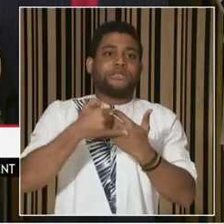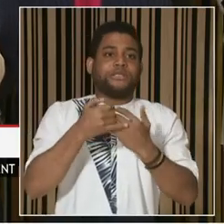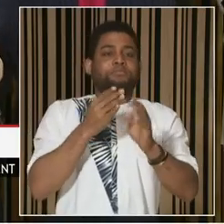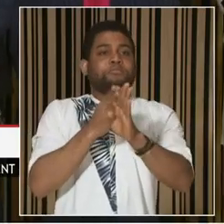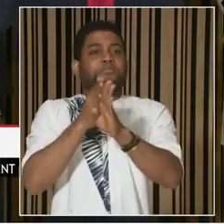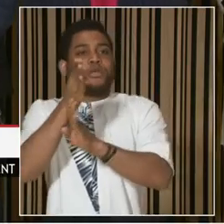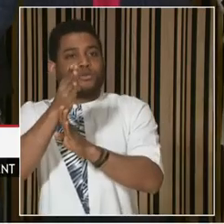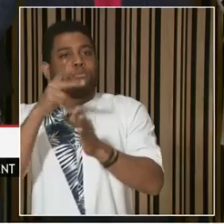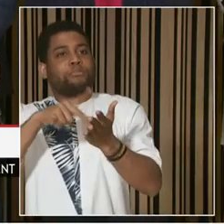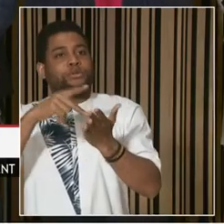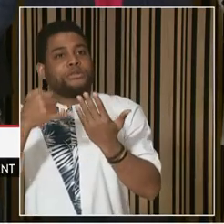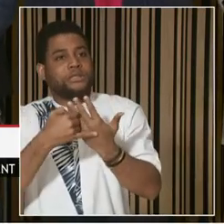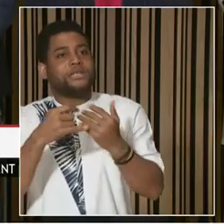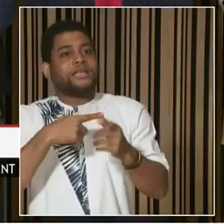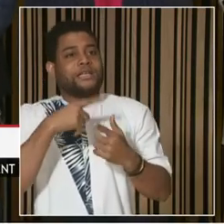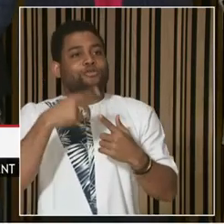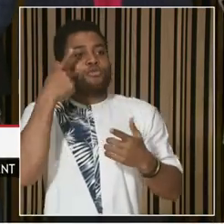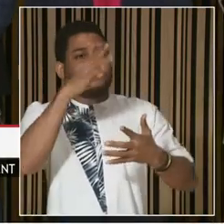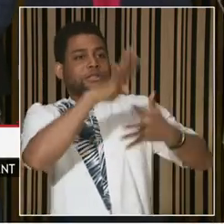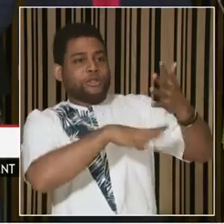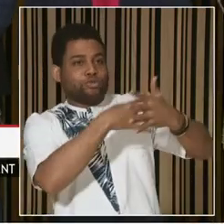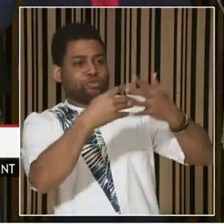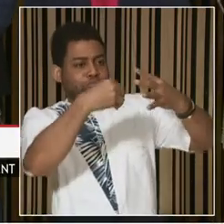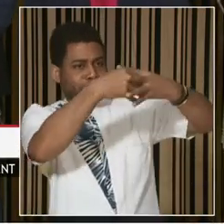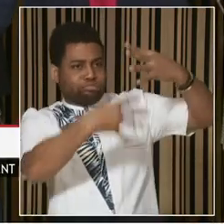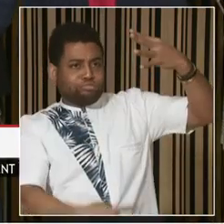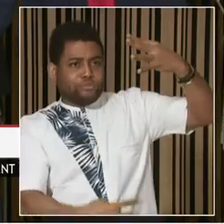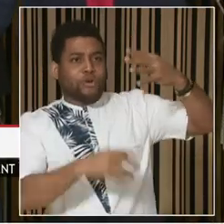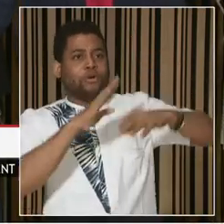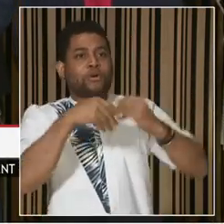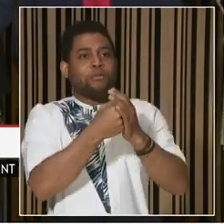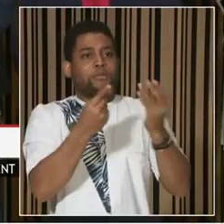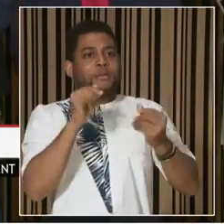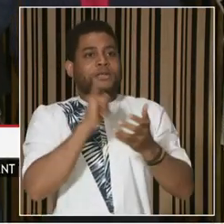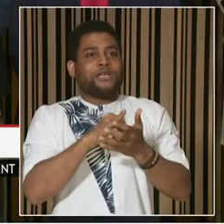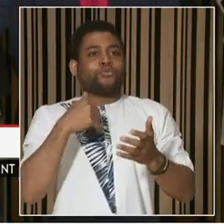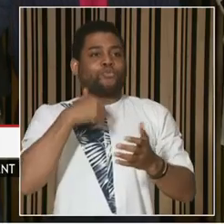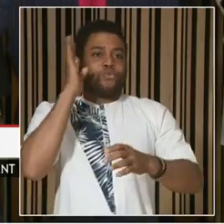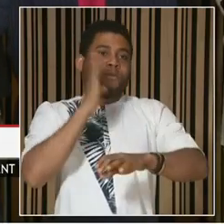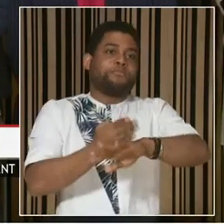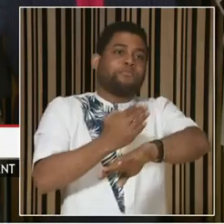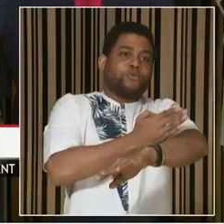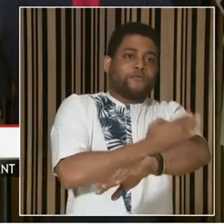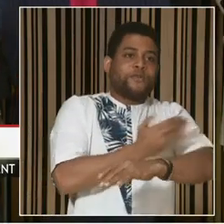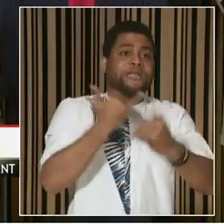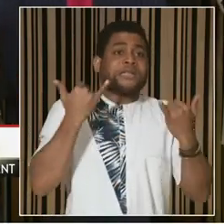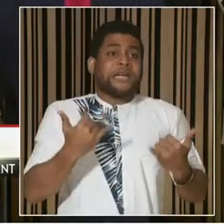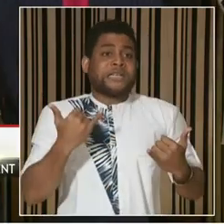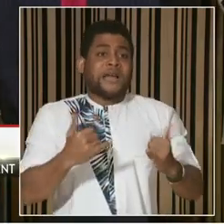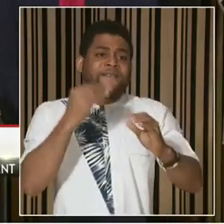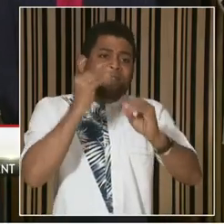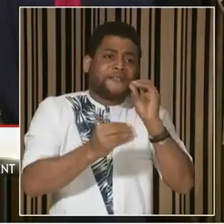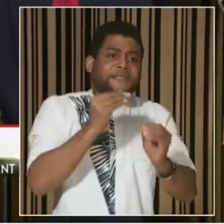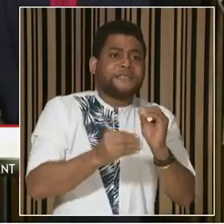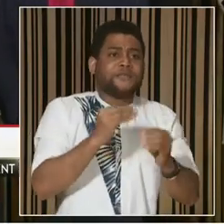list all the specific properties that are getting renovated and modernized over the next 3 years.